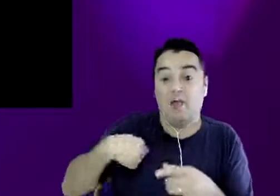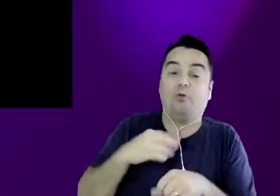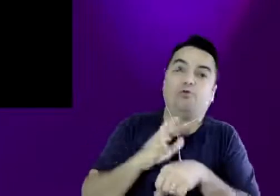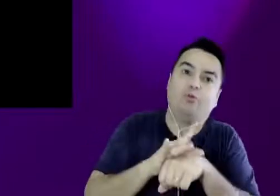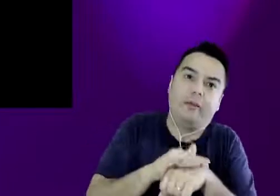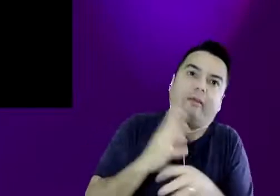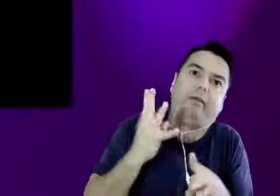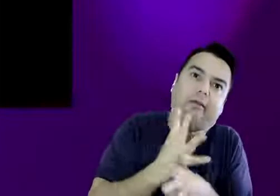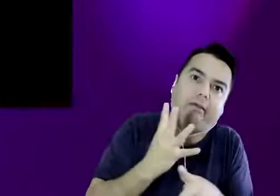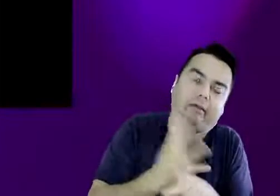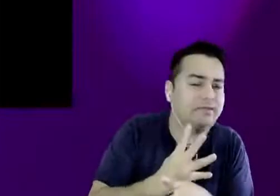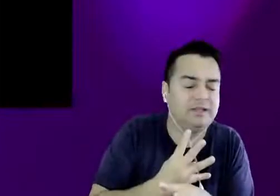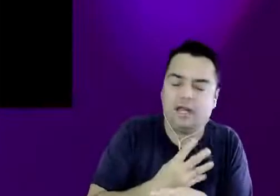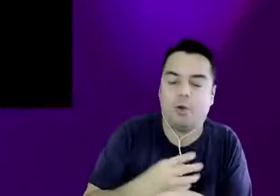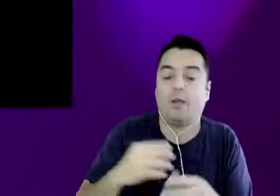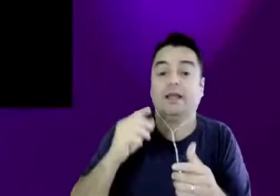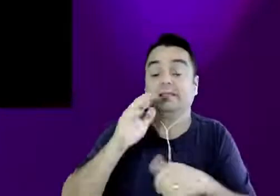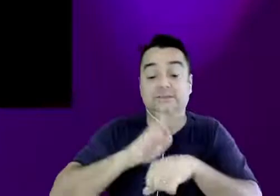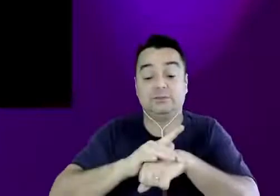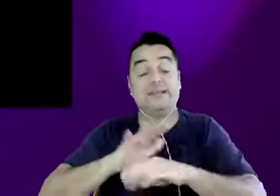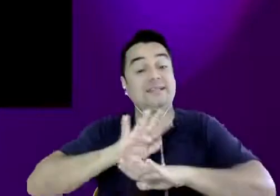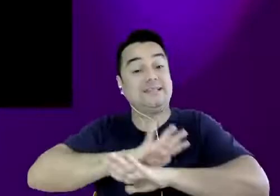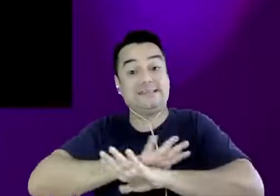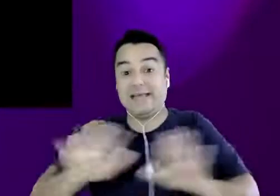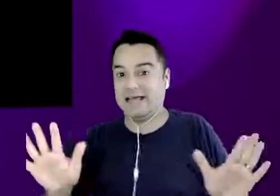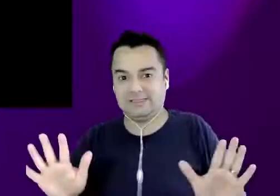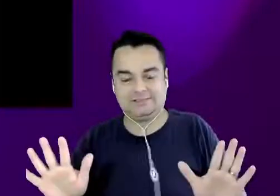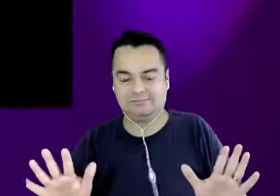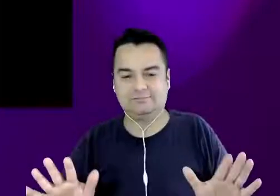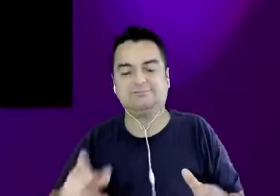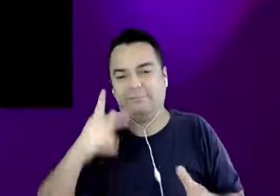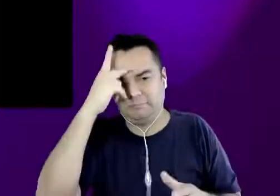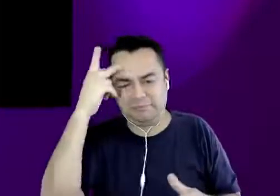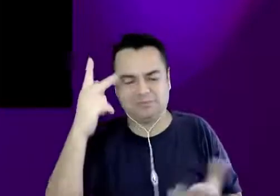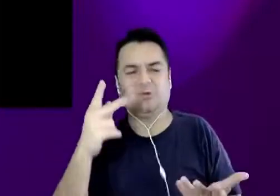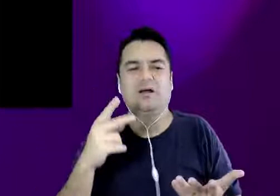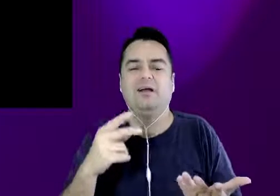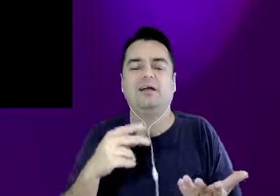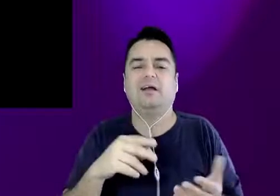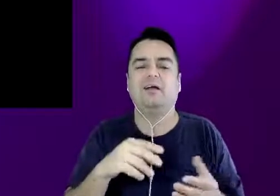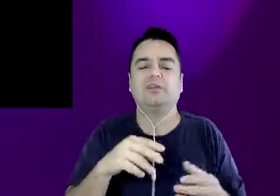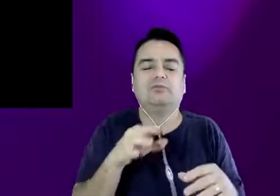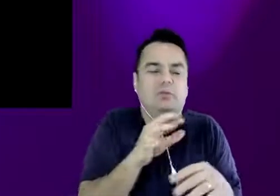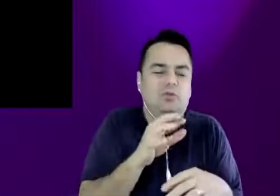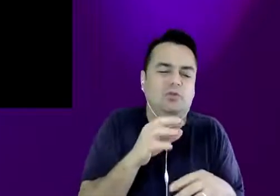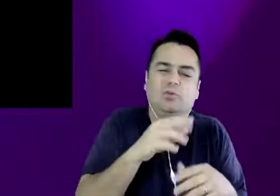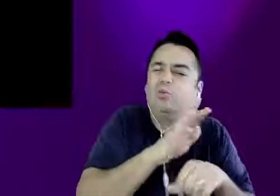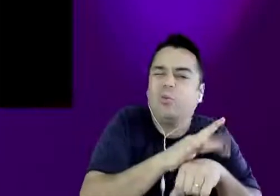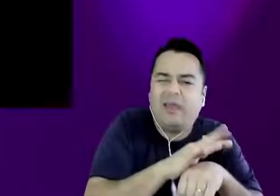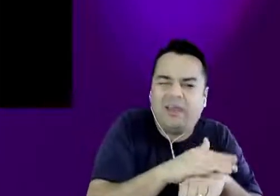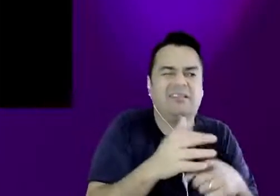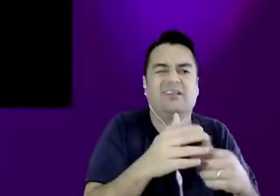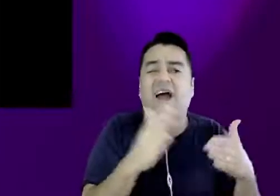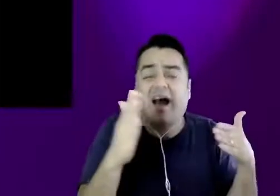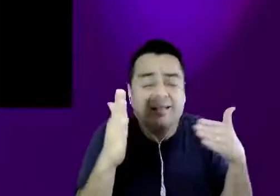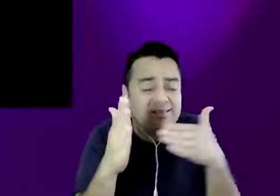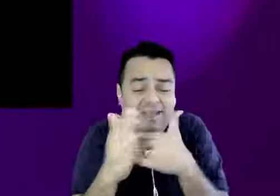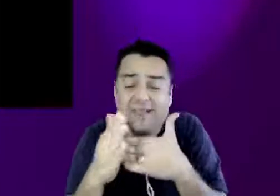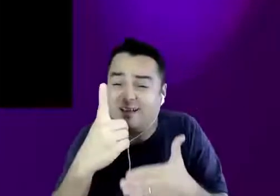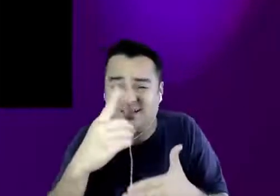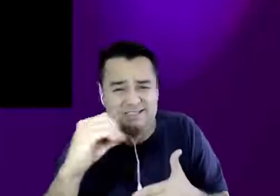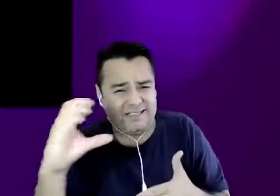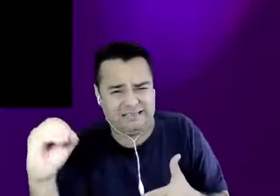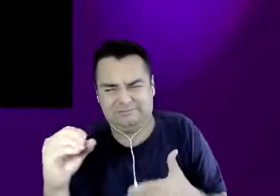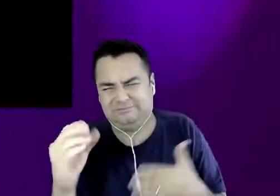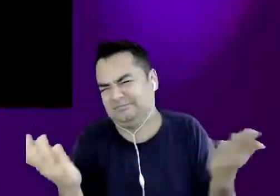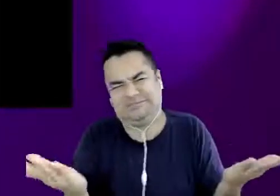with Alzheimer that is going to be living up to 100 years. That will be draining our resources. What we want to do, and